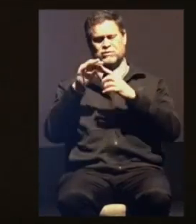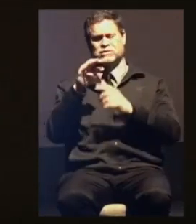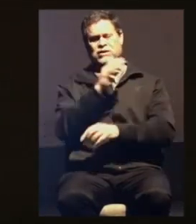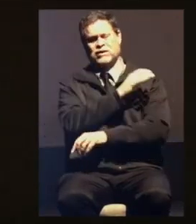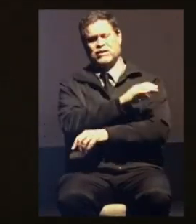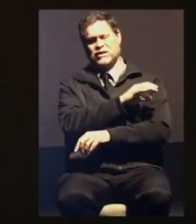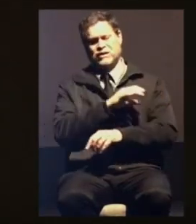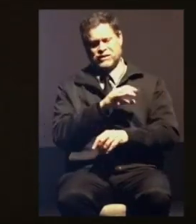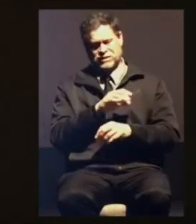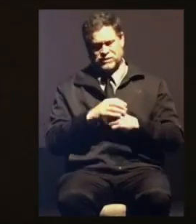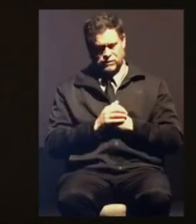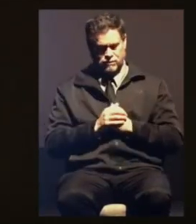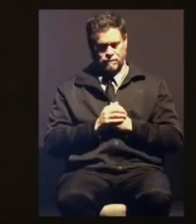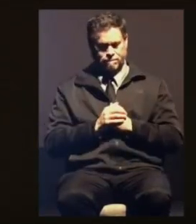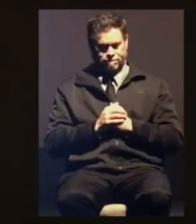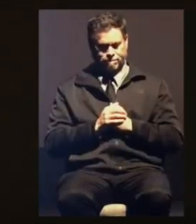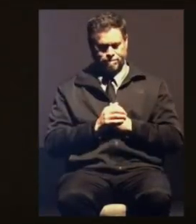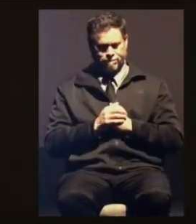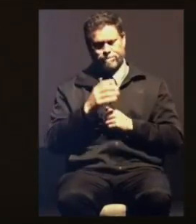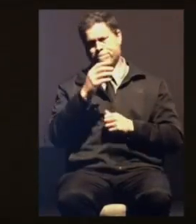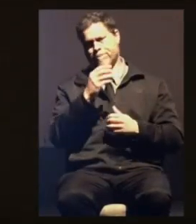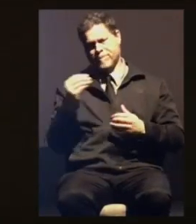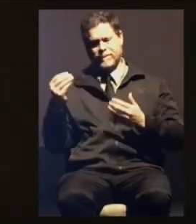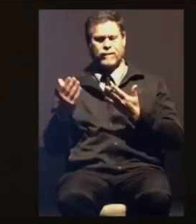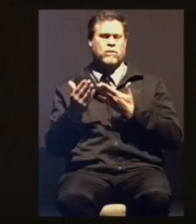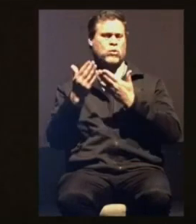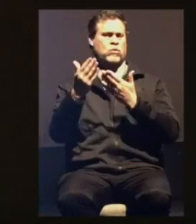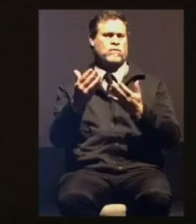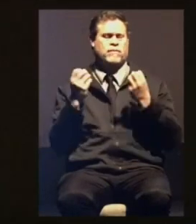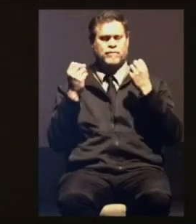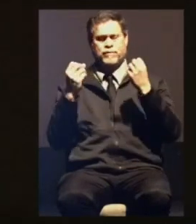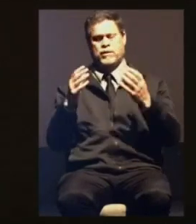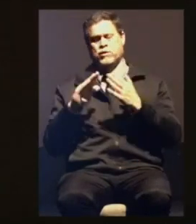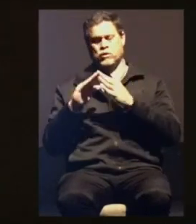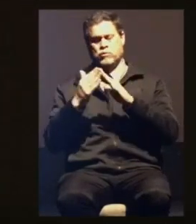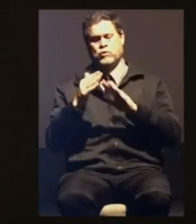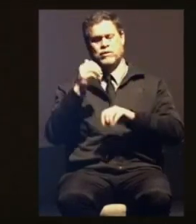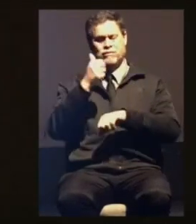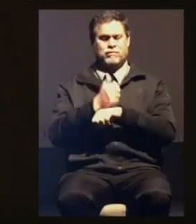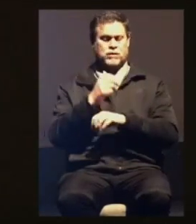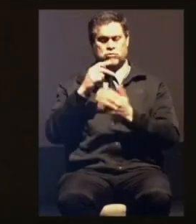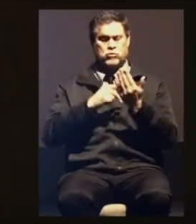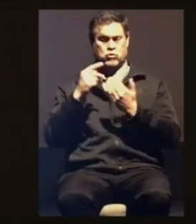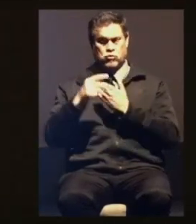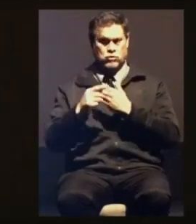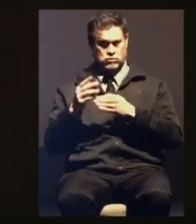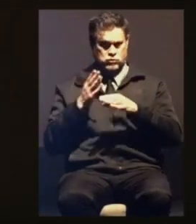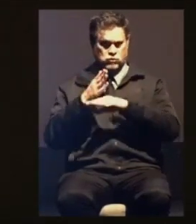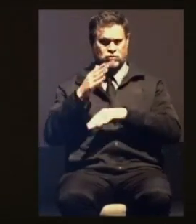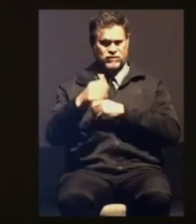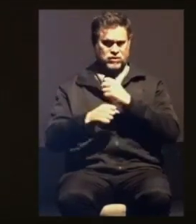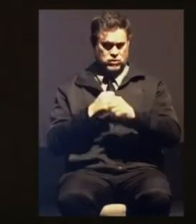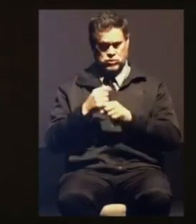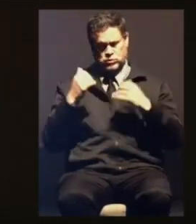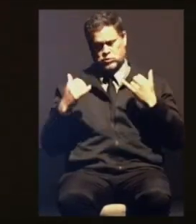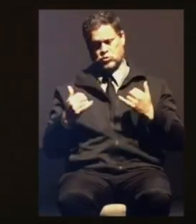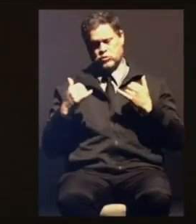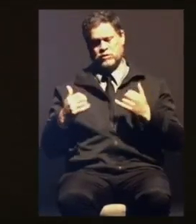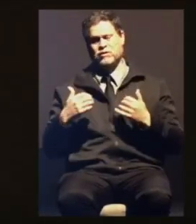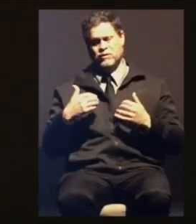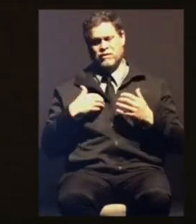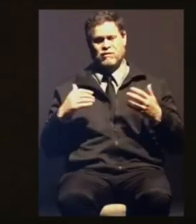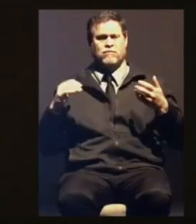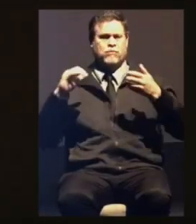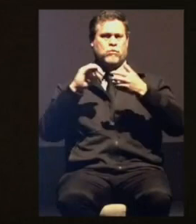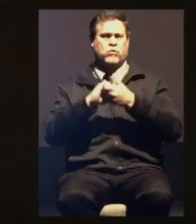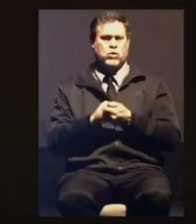clinic rooms. And we've offered many community-based programs over the years. Currently, we have